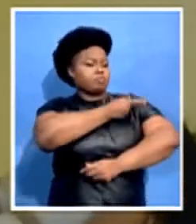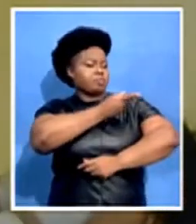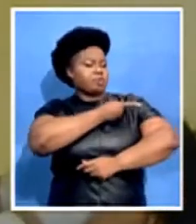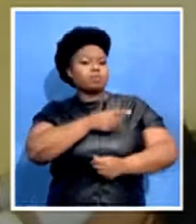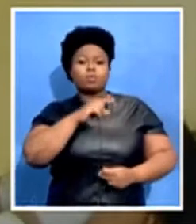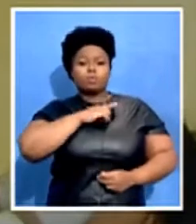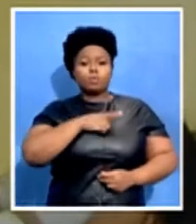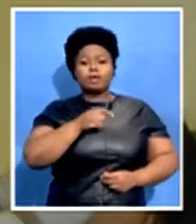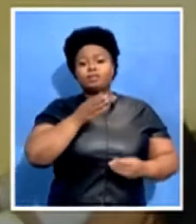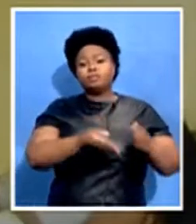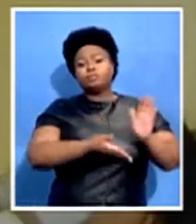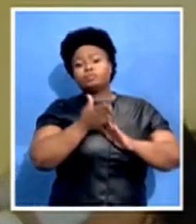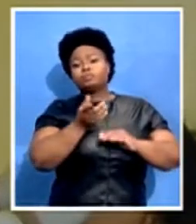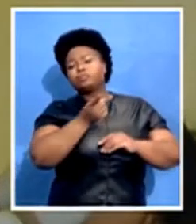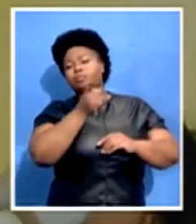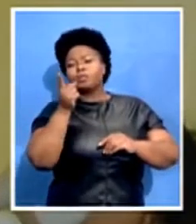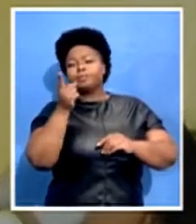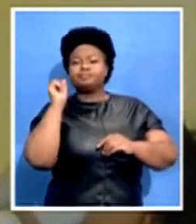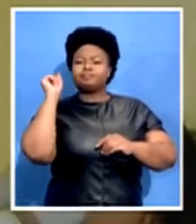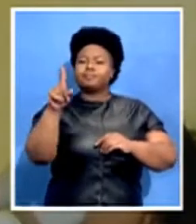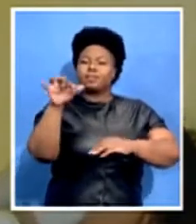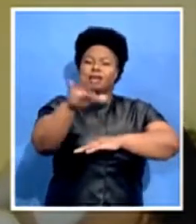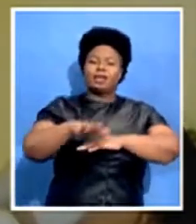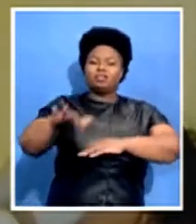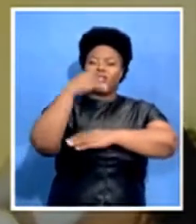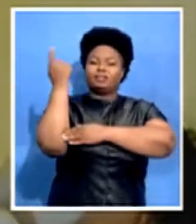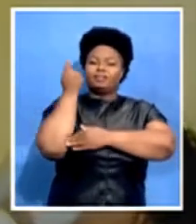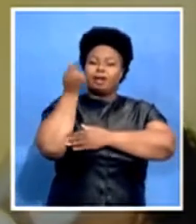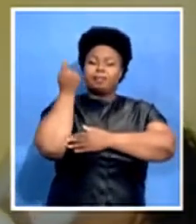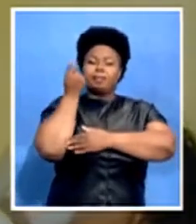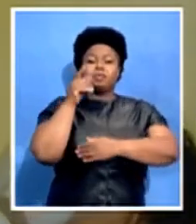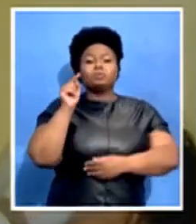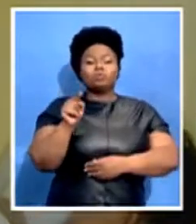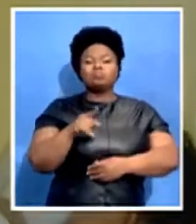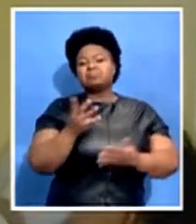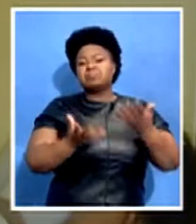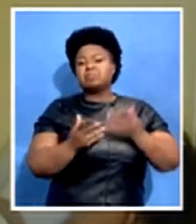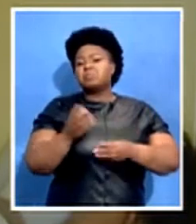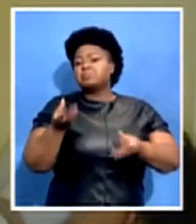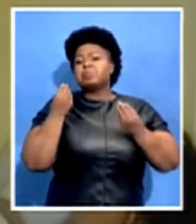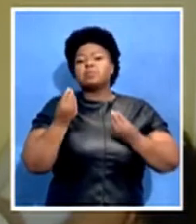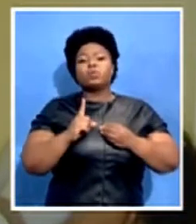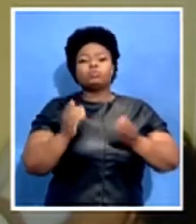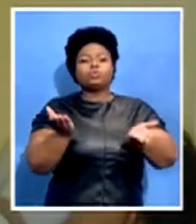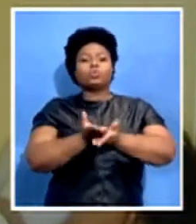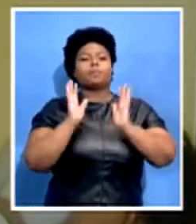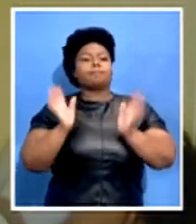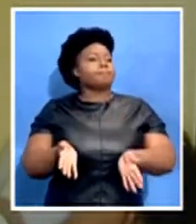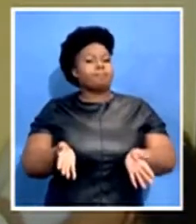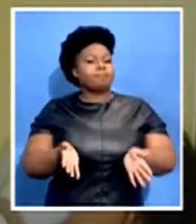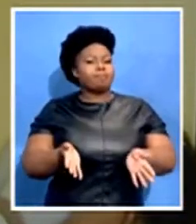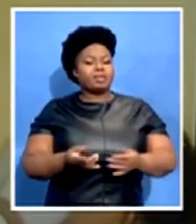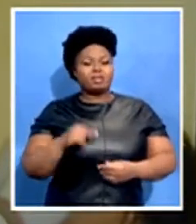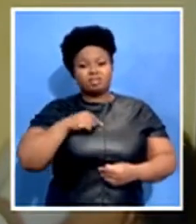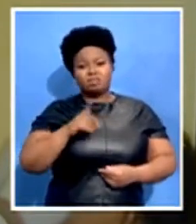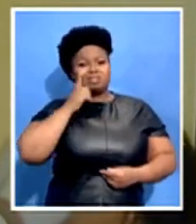far-flung areas, the only structure that you might find there might just be a school. And if you look for a structure that has all